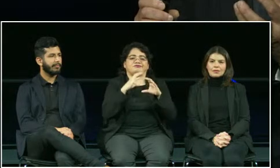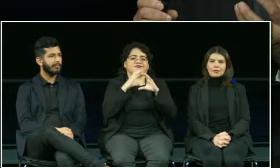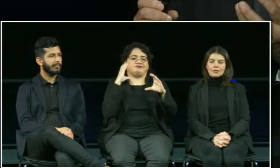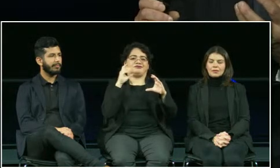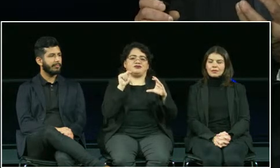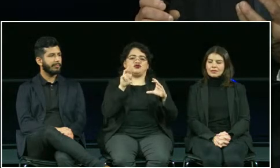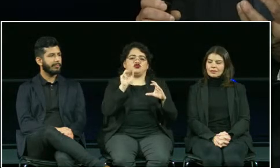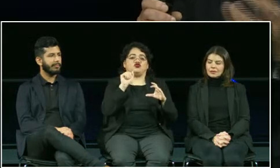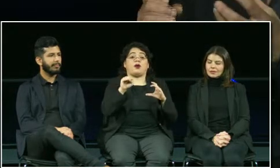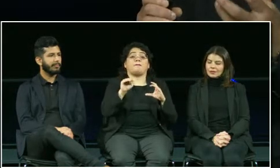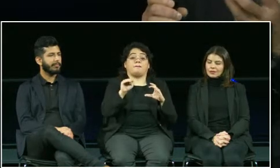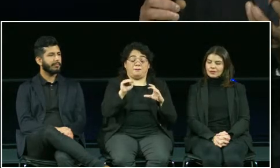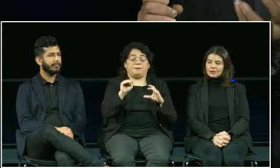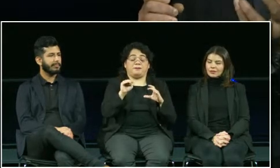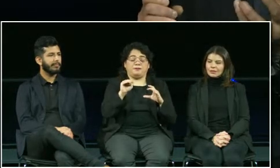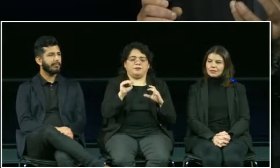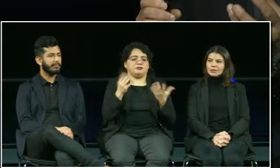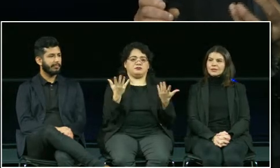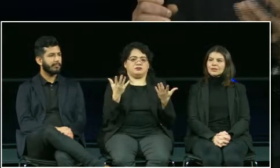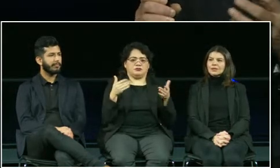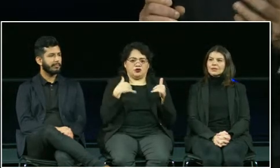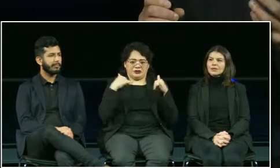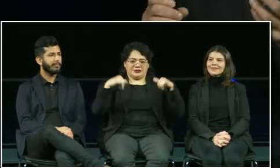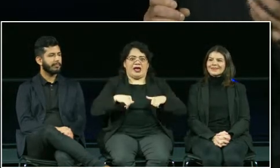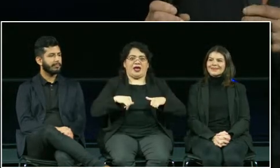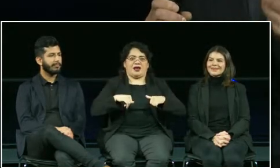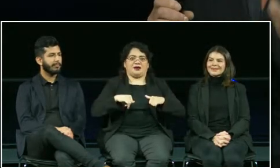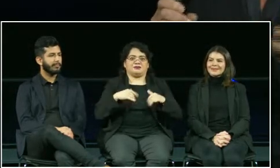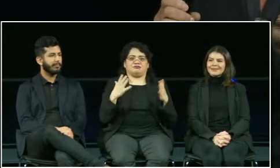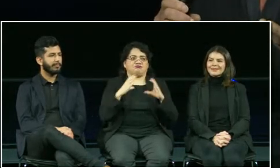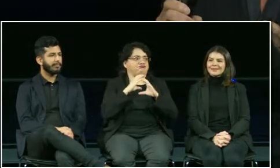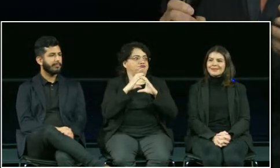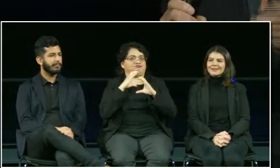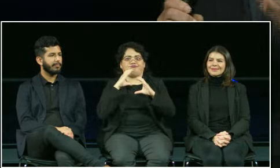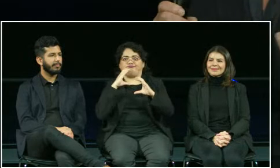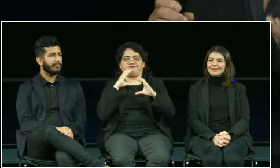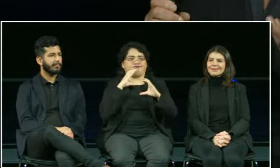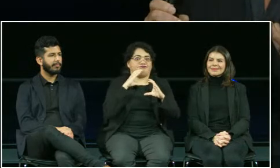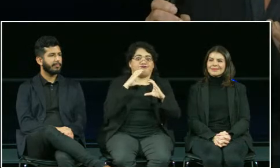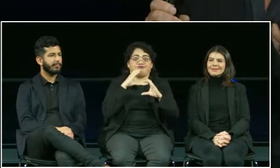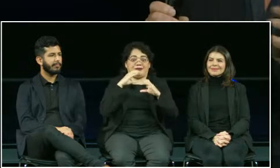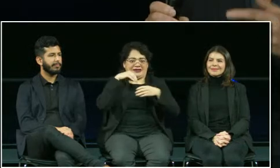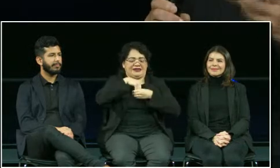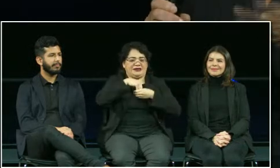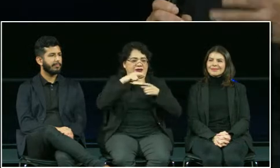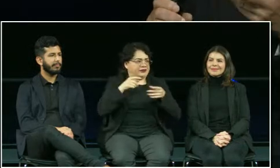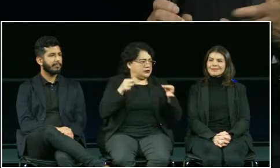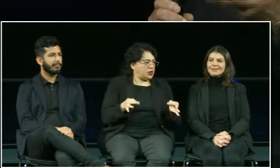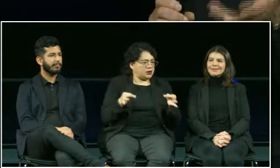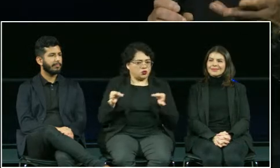story, because nobody can escape. And they have to take decisions.